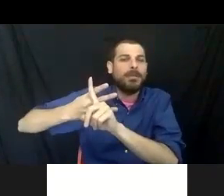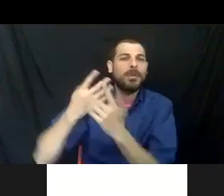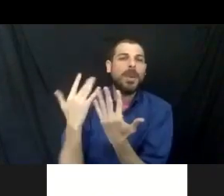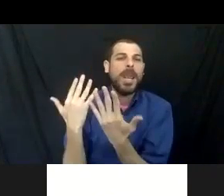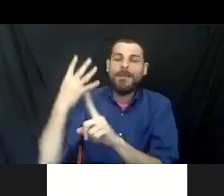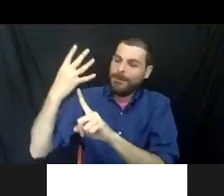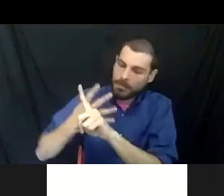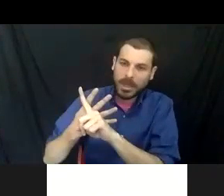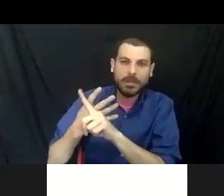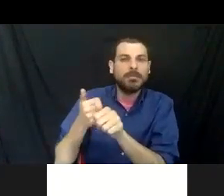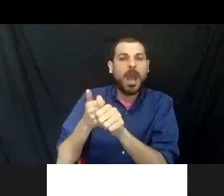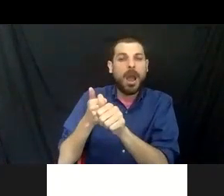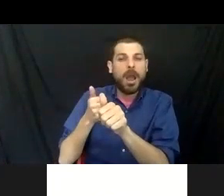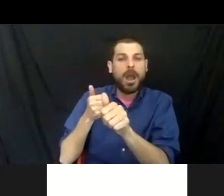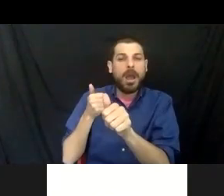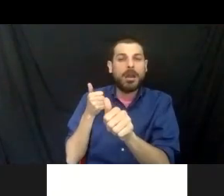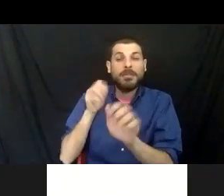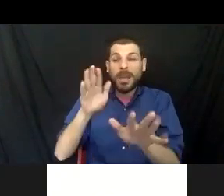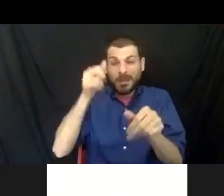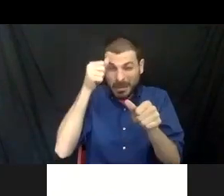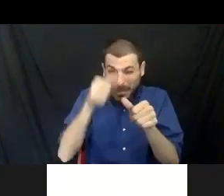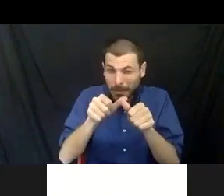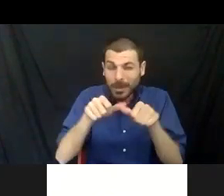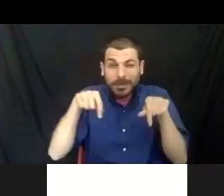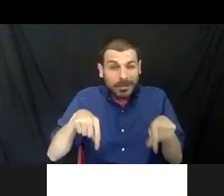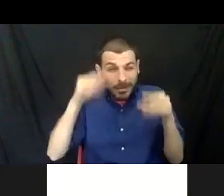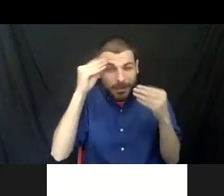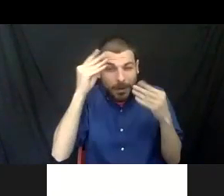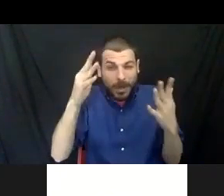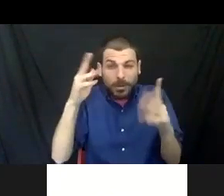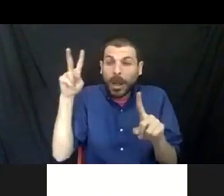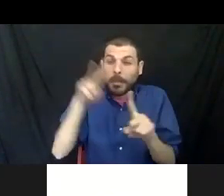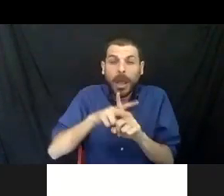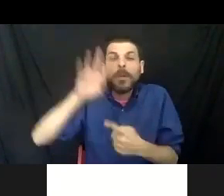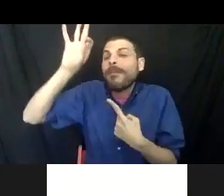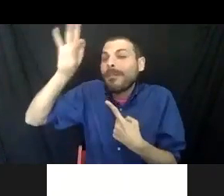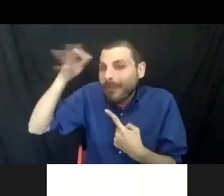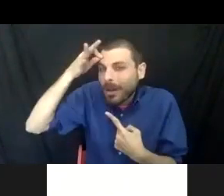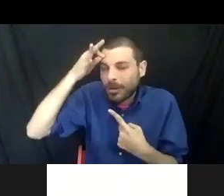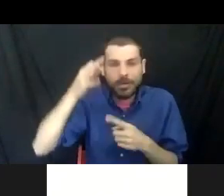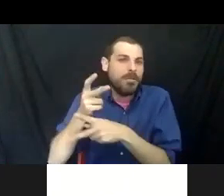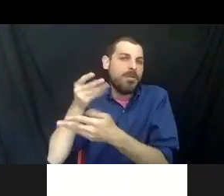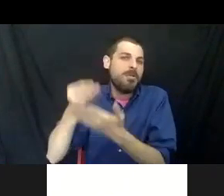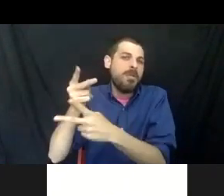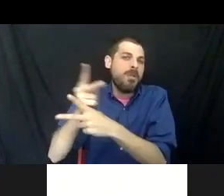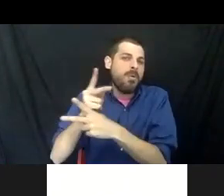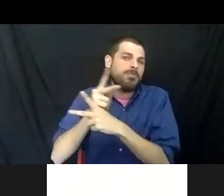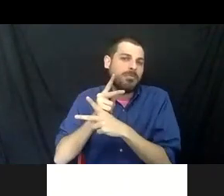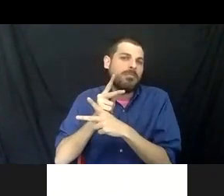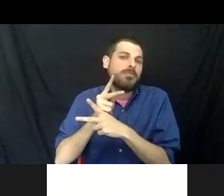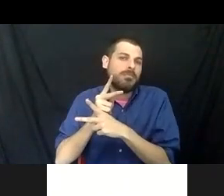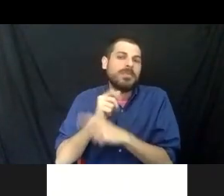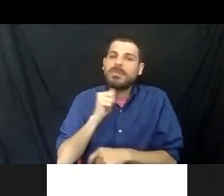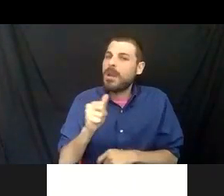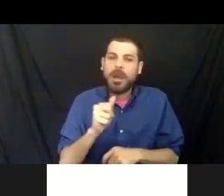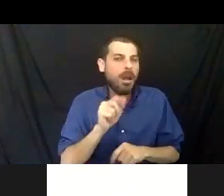as your loan is a federal loan, federally related loan, they're going to have to wait at least 4 months before they start taking